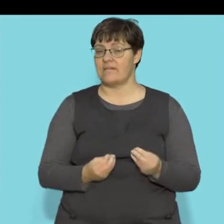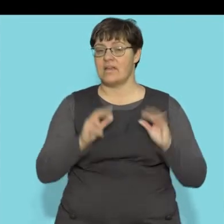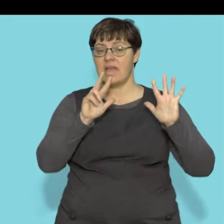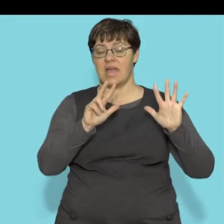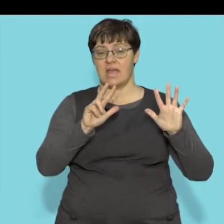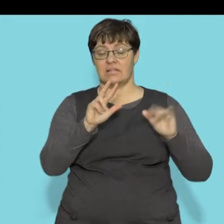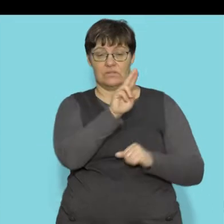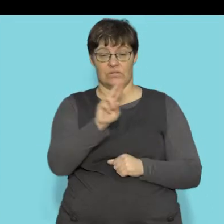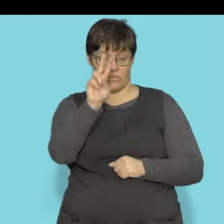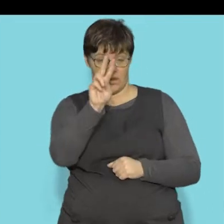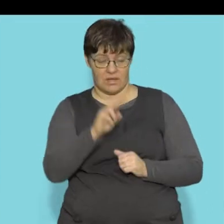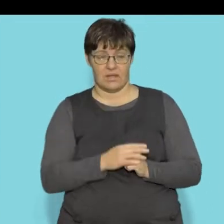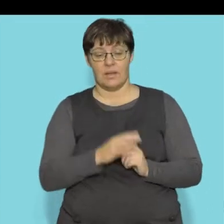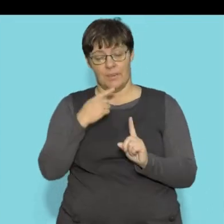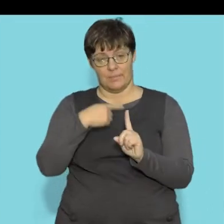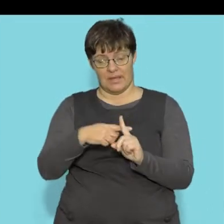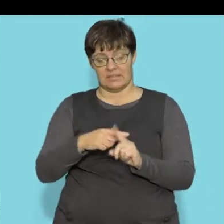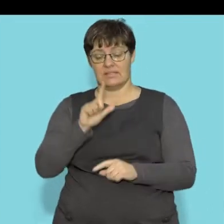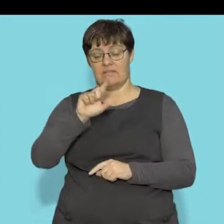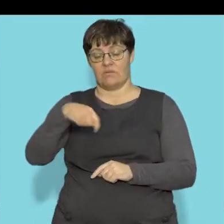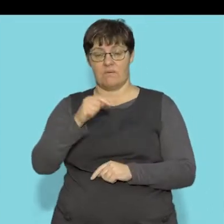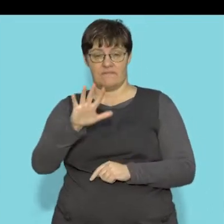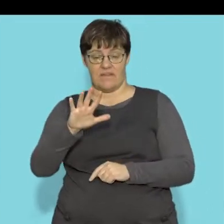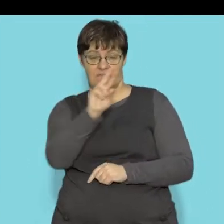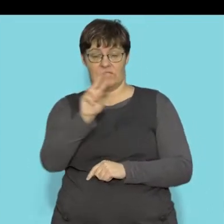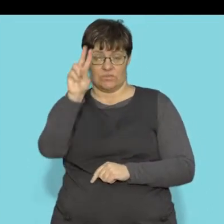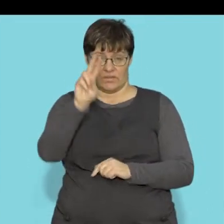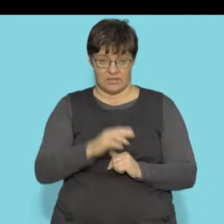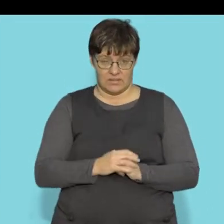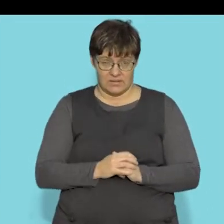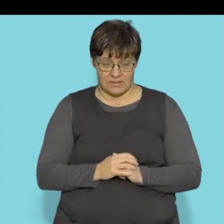So we've got 8 squared plus